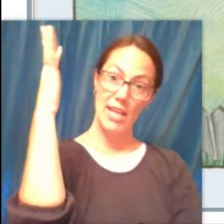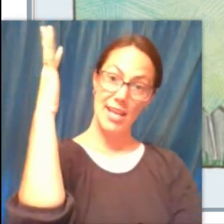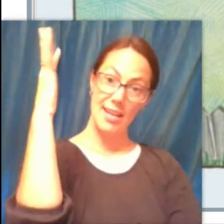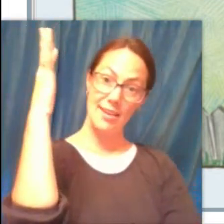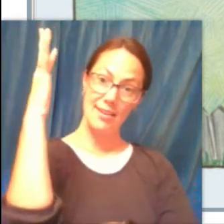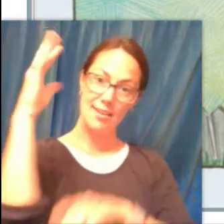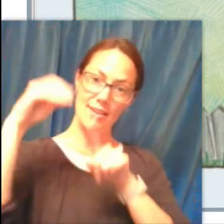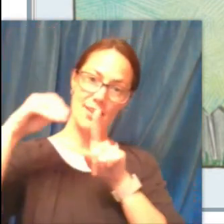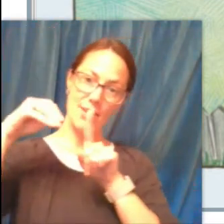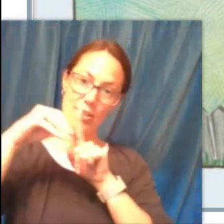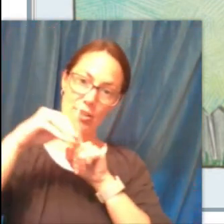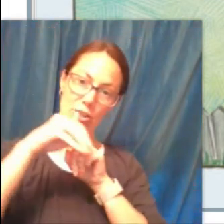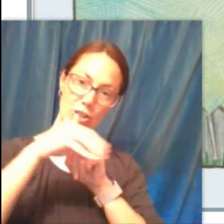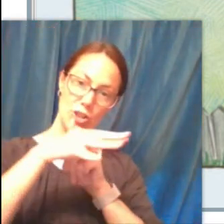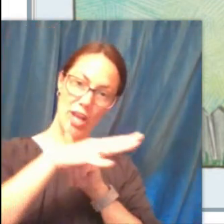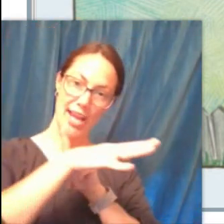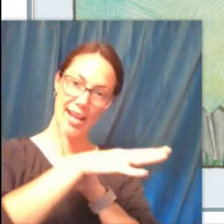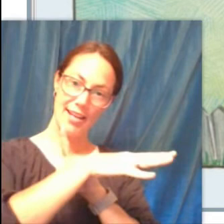tree,